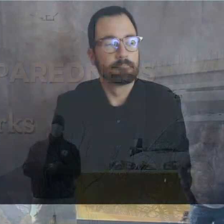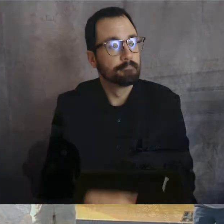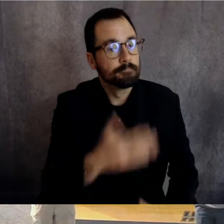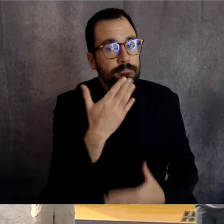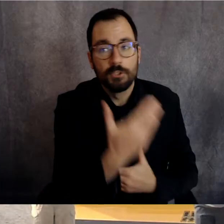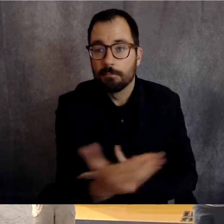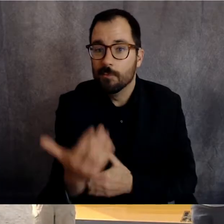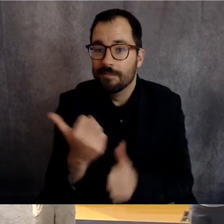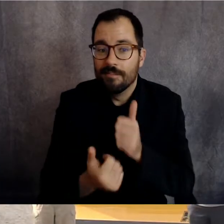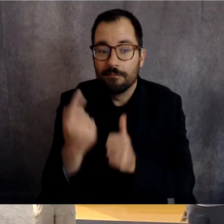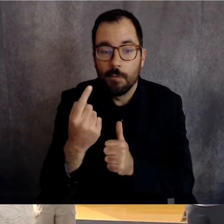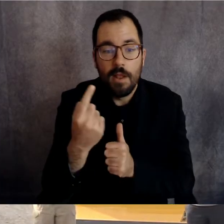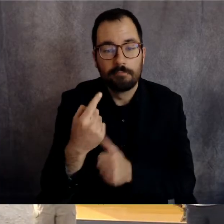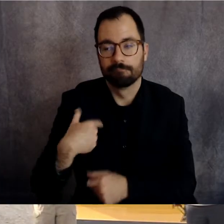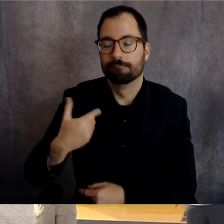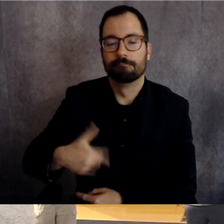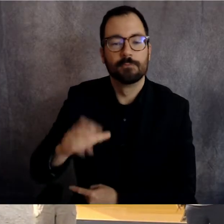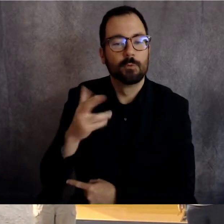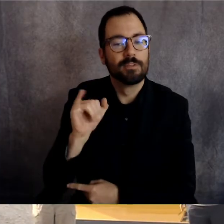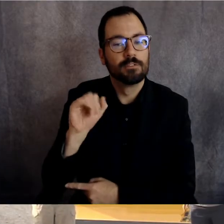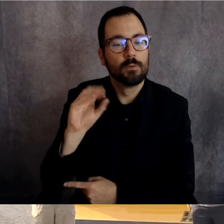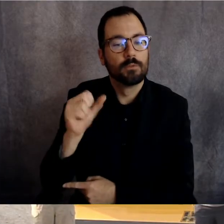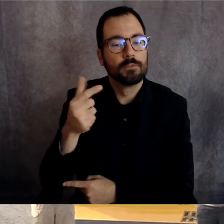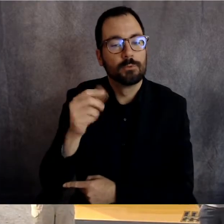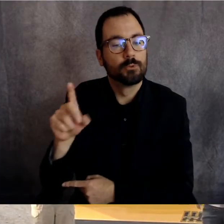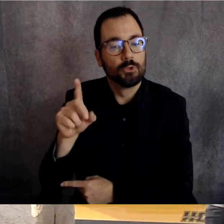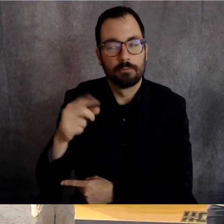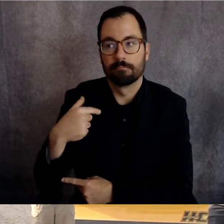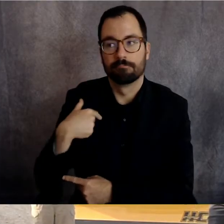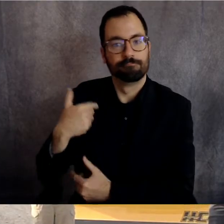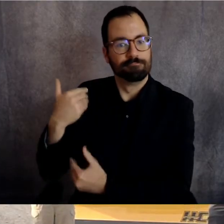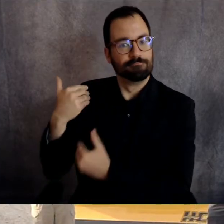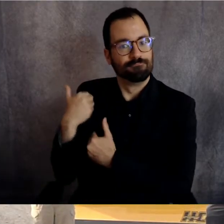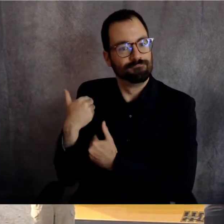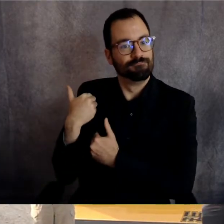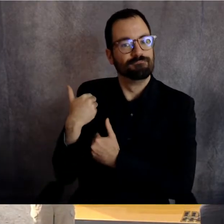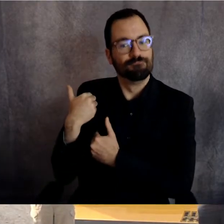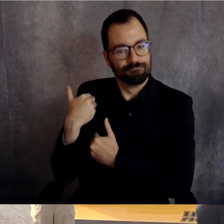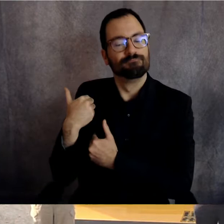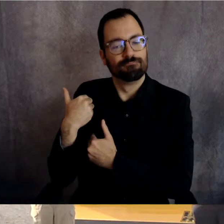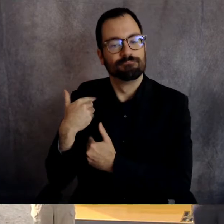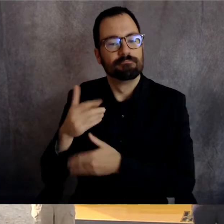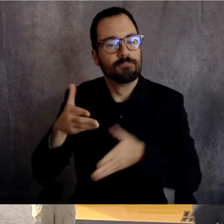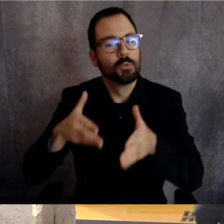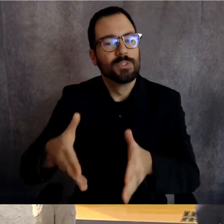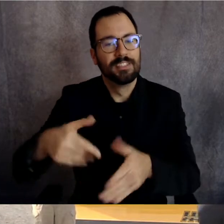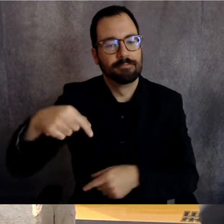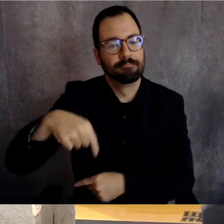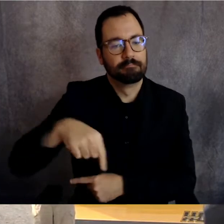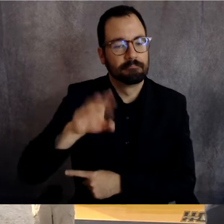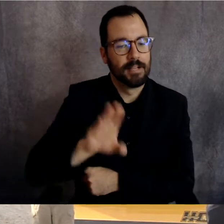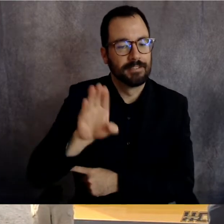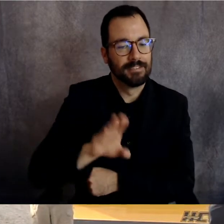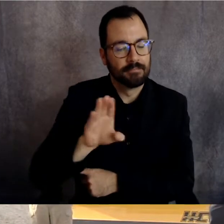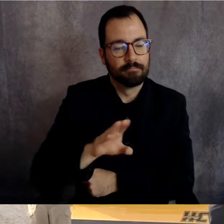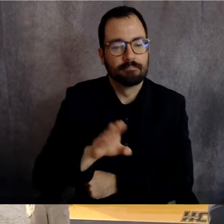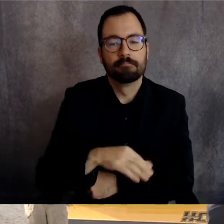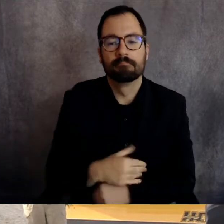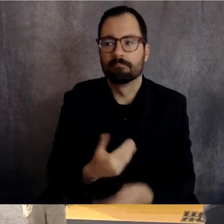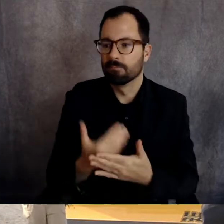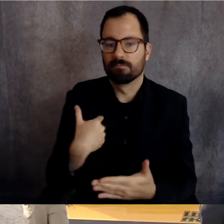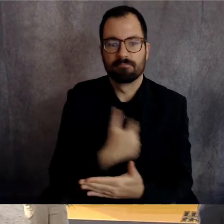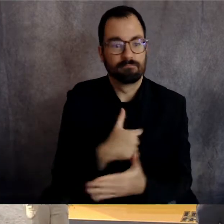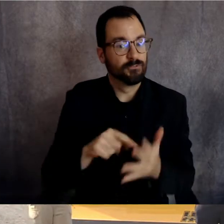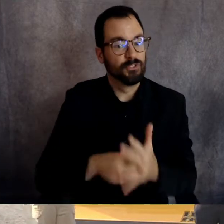Good morning, everyone. I'm Chris Osgood. I have the honor of serving as Mayor Walsh's Chief of Streets and the pleasure of welcoming you to our Winter Preparedness press conference. Before we begin, I just